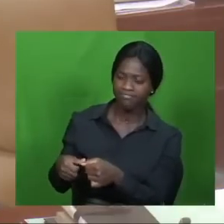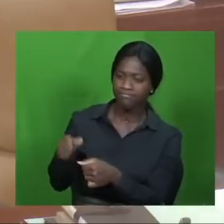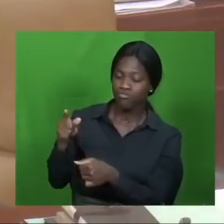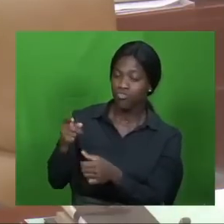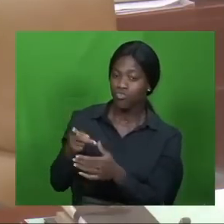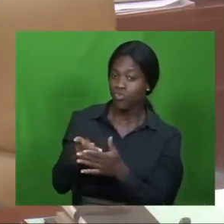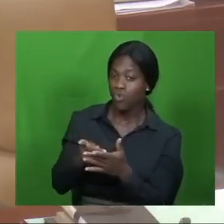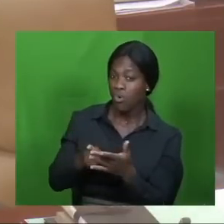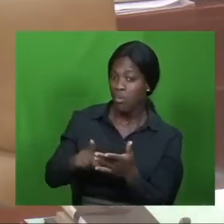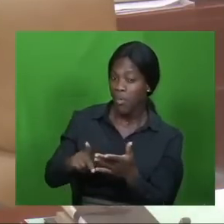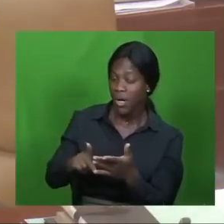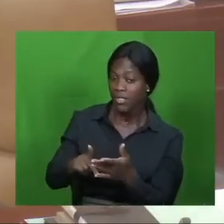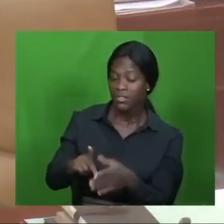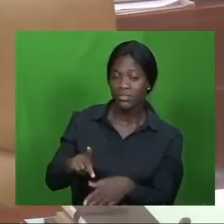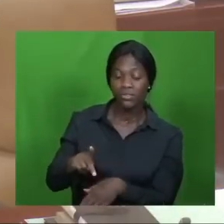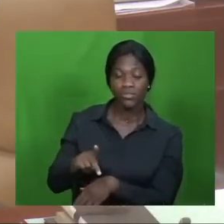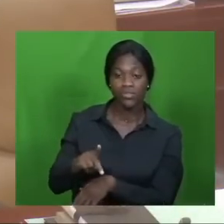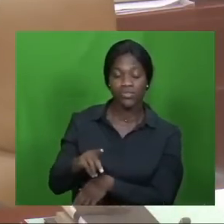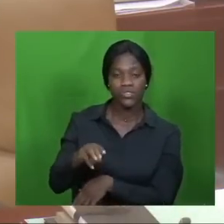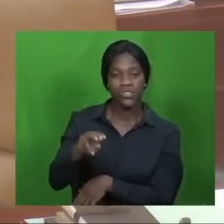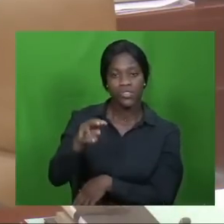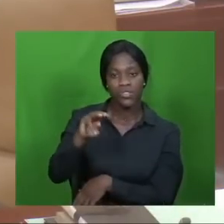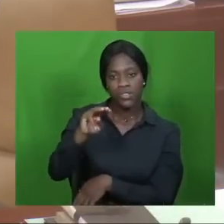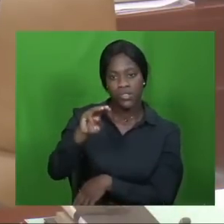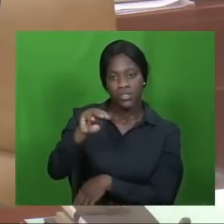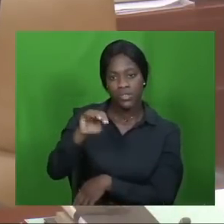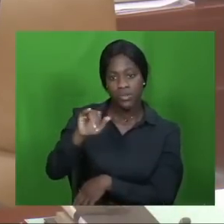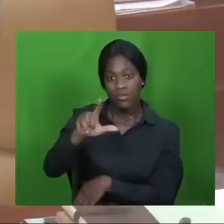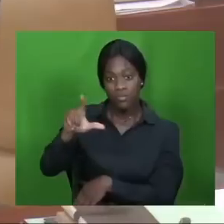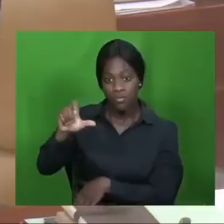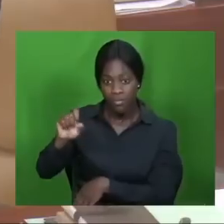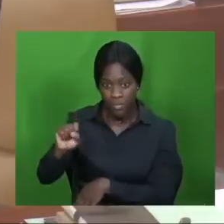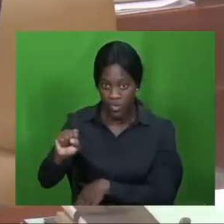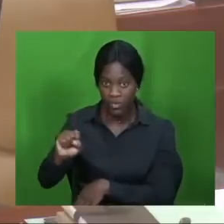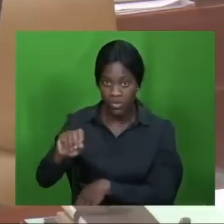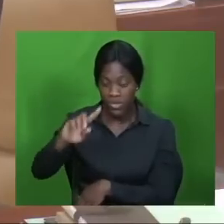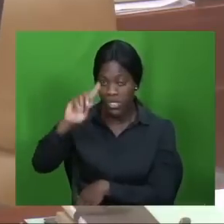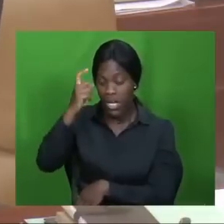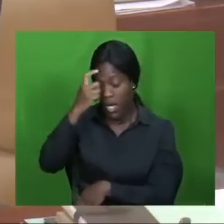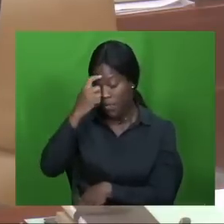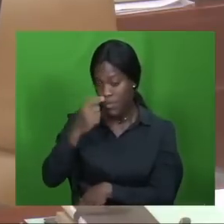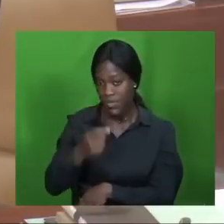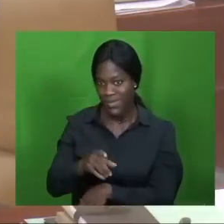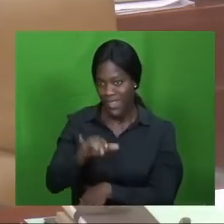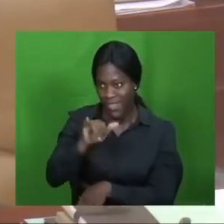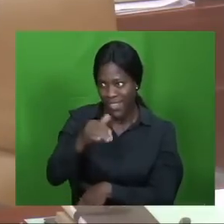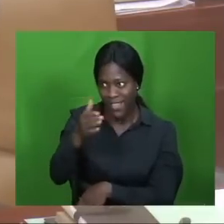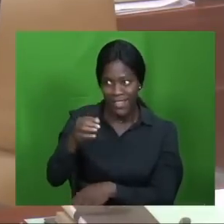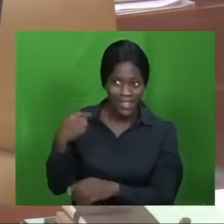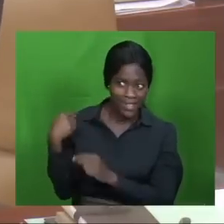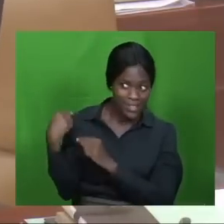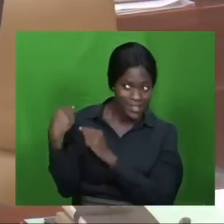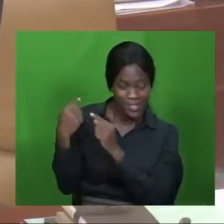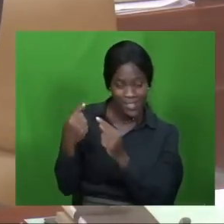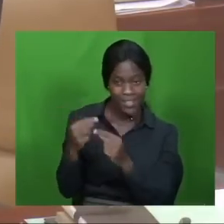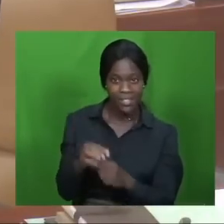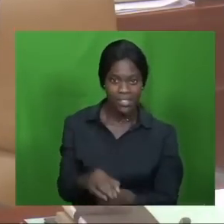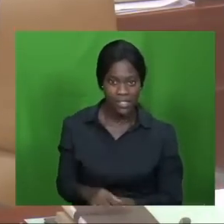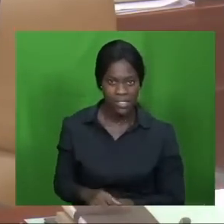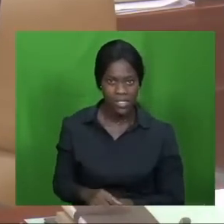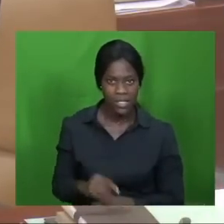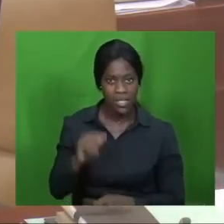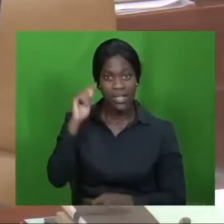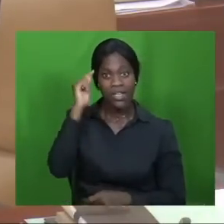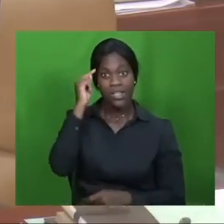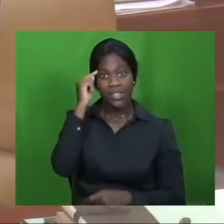John Evans Atamble's government, this bill has been on the drawing board since its time. It's about time that